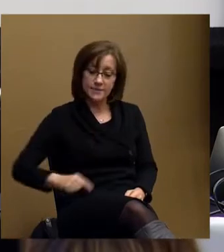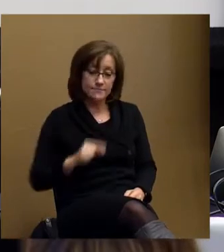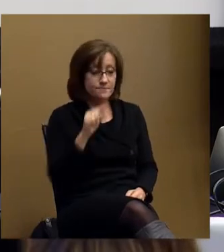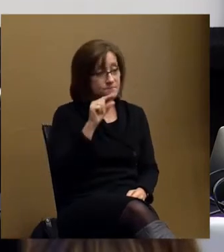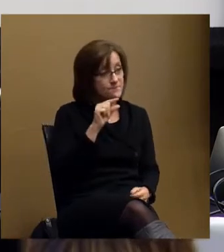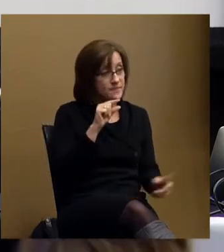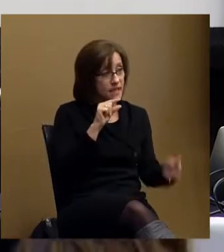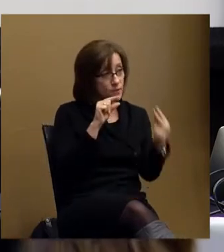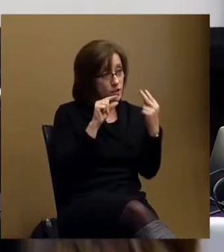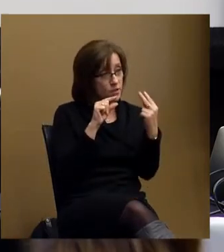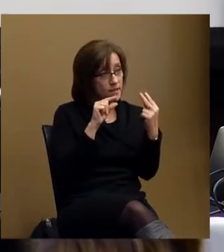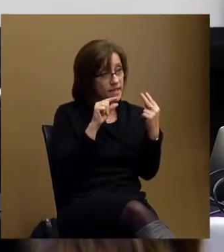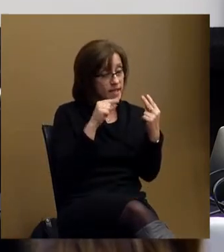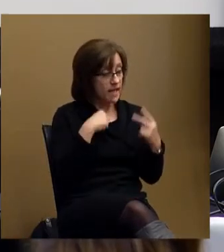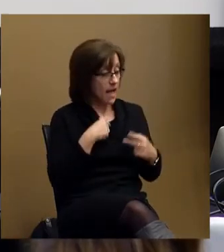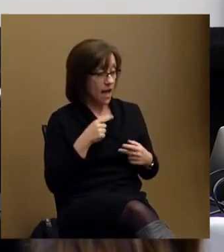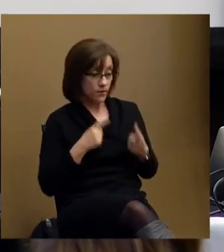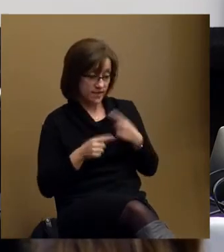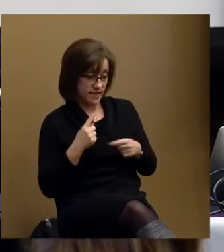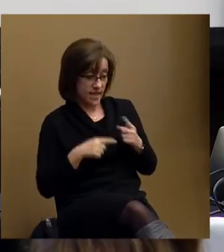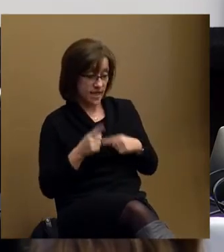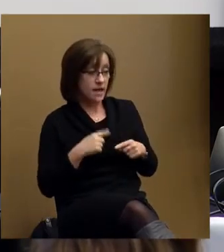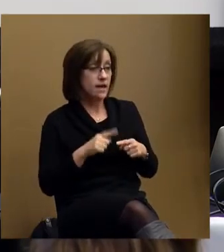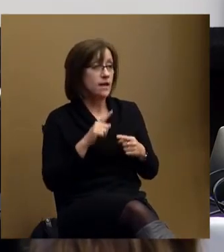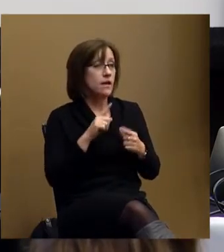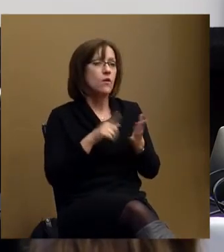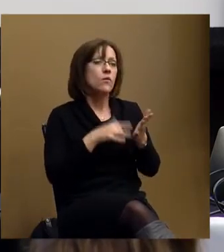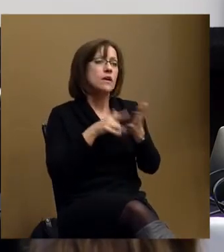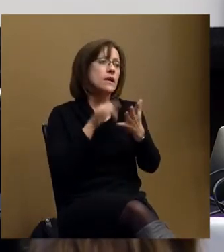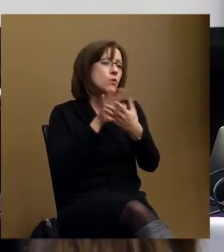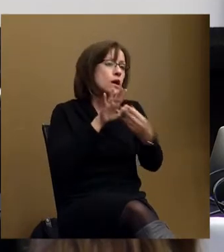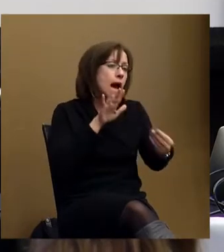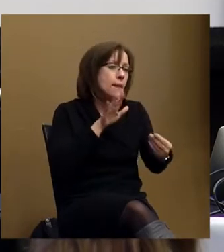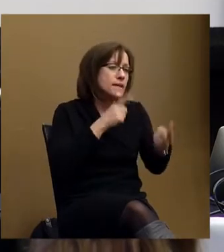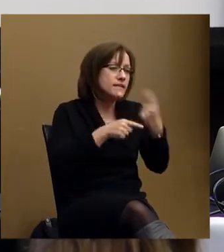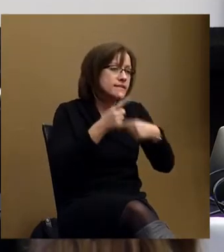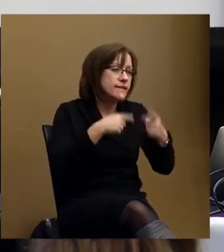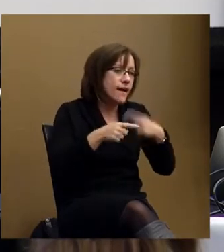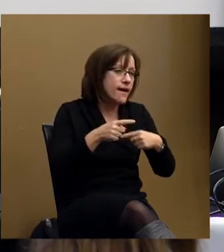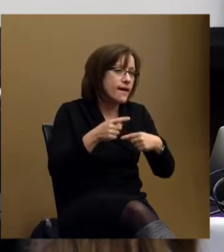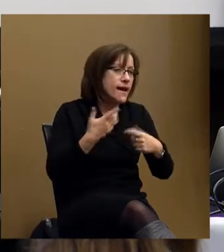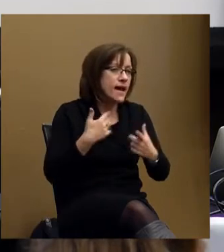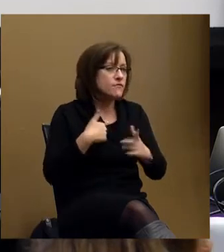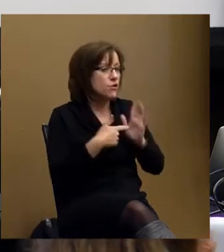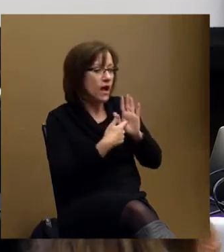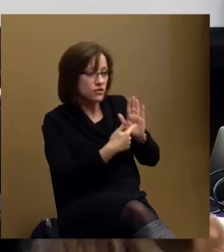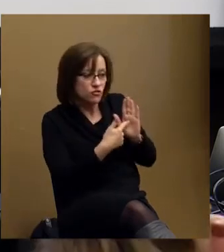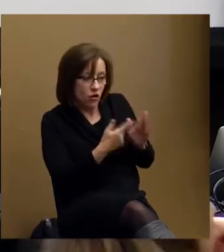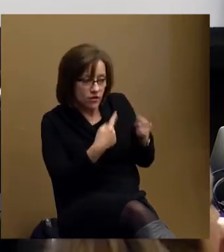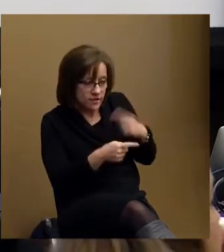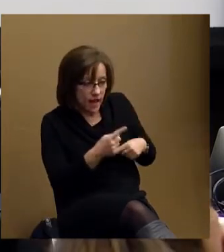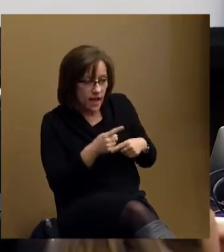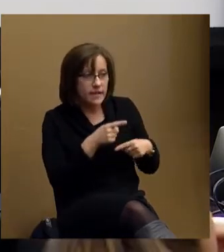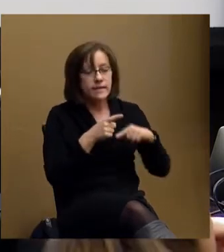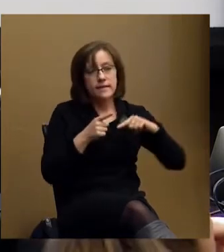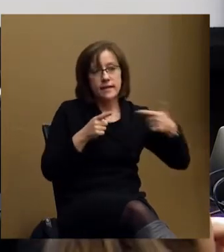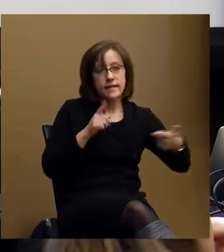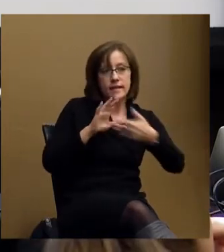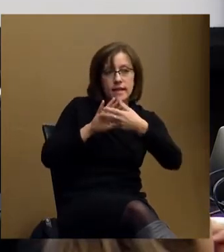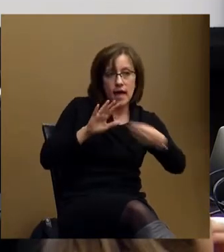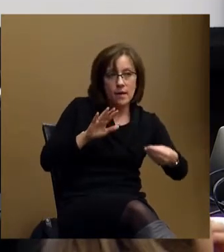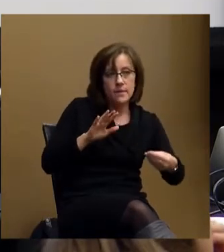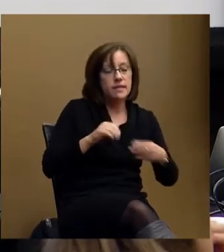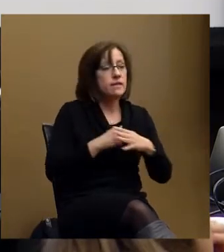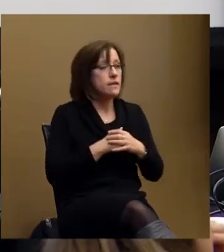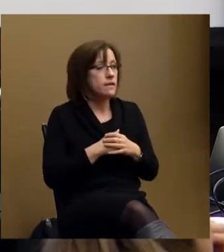you can sign to him, and he'll occasionally copy the sign, after you model, and, he